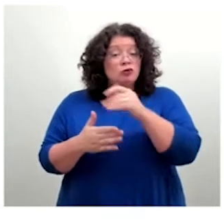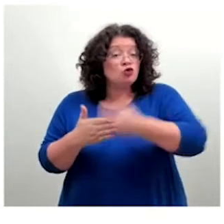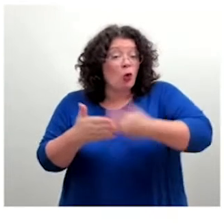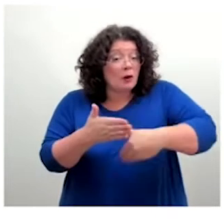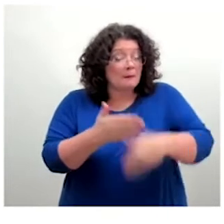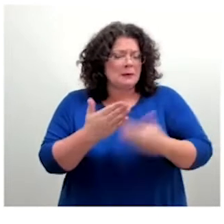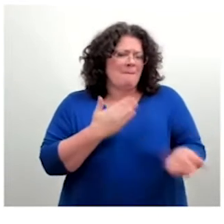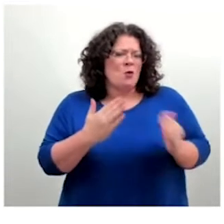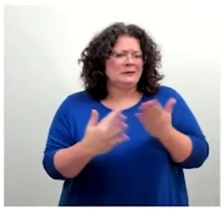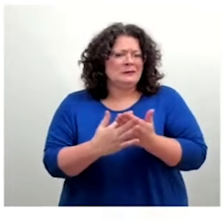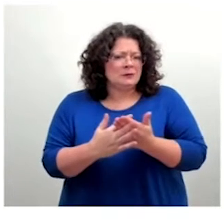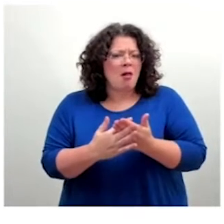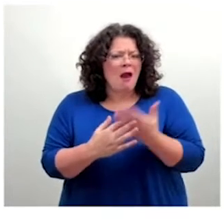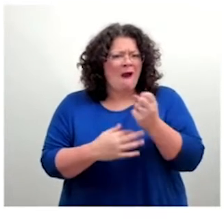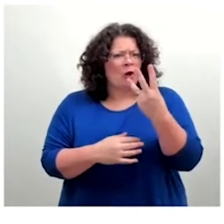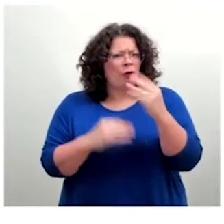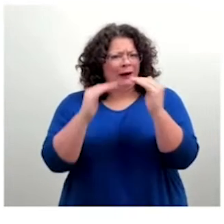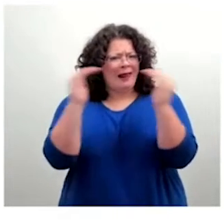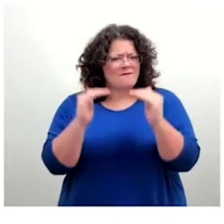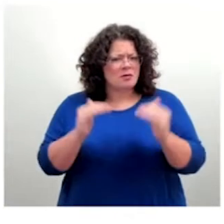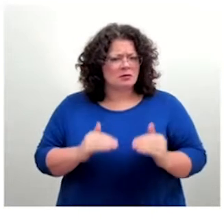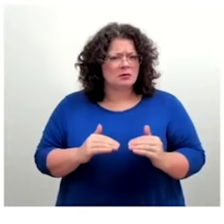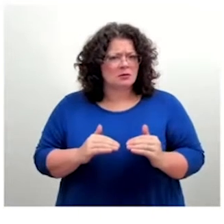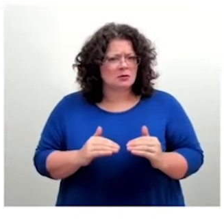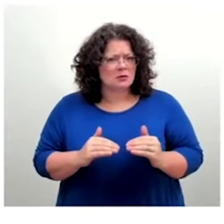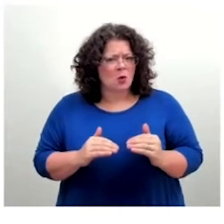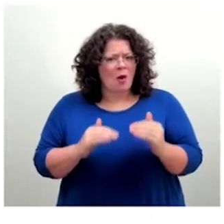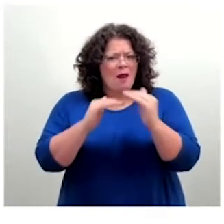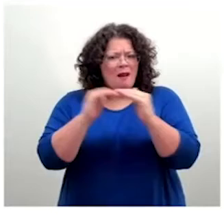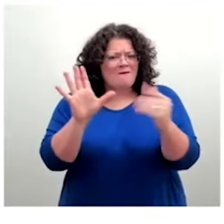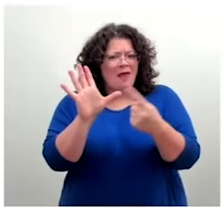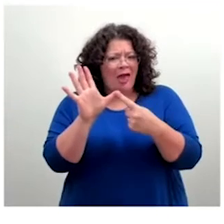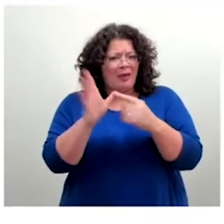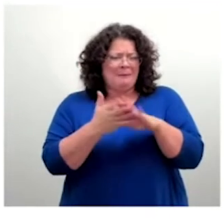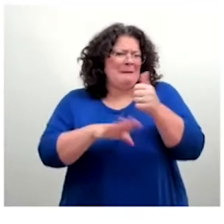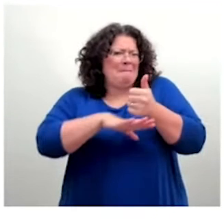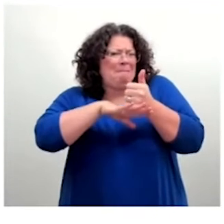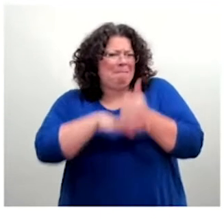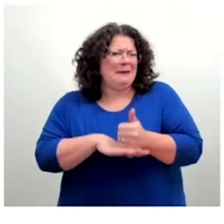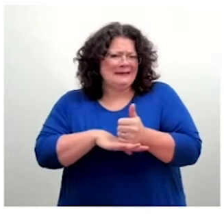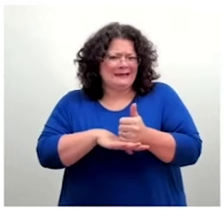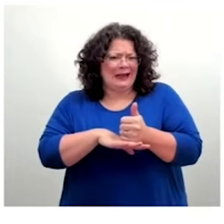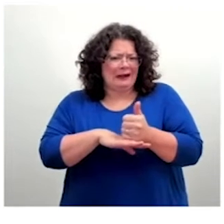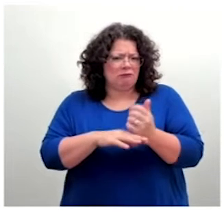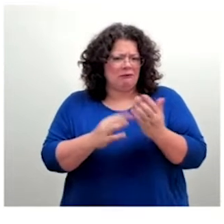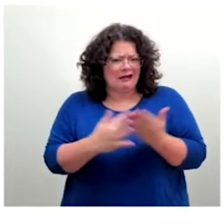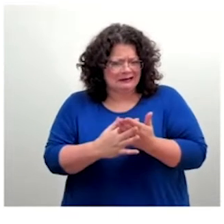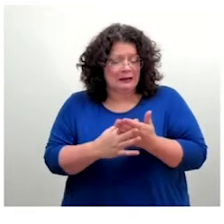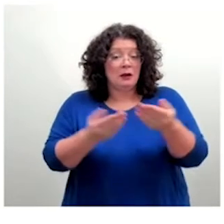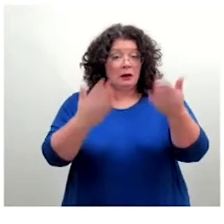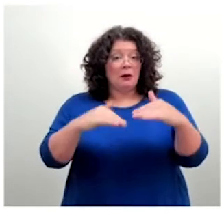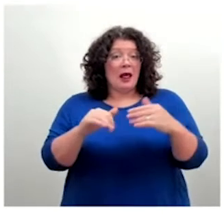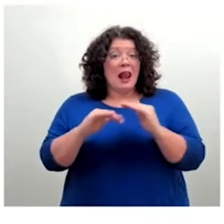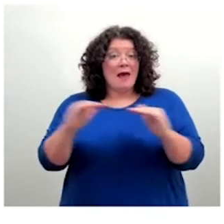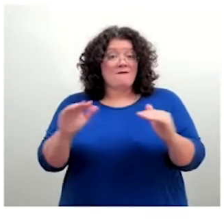most common barriers for disabled users. And Level AAA is for sites with the highest and most complex level of web accessibility.